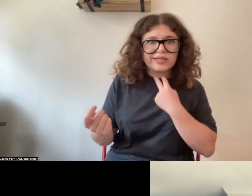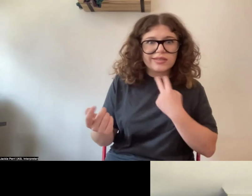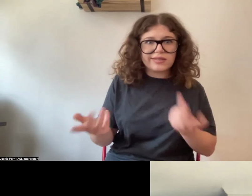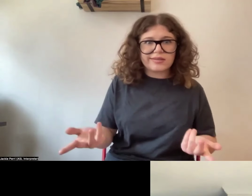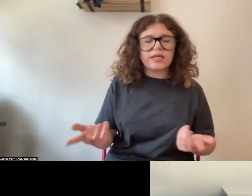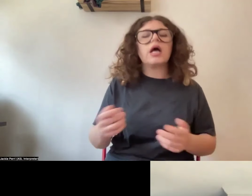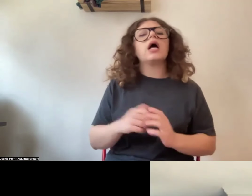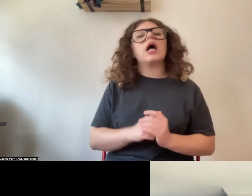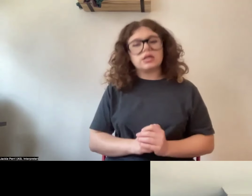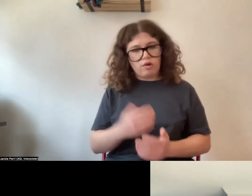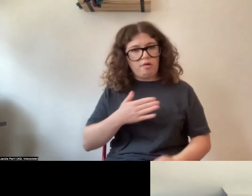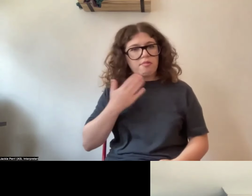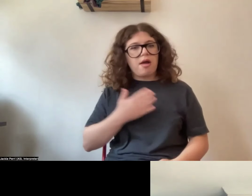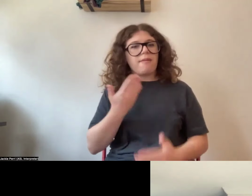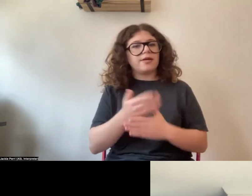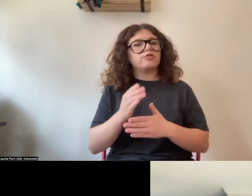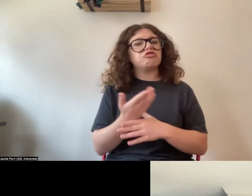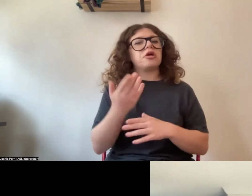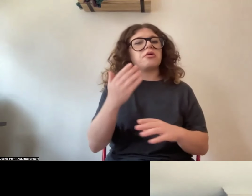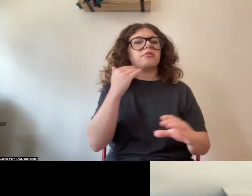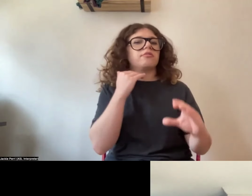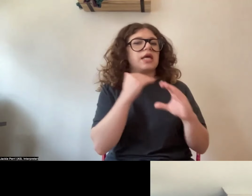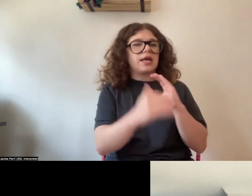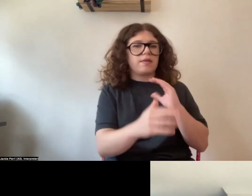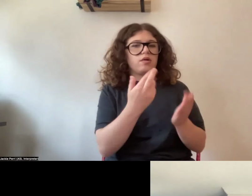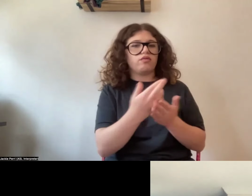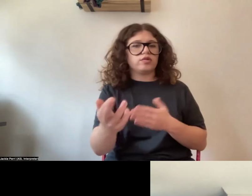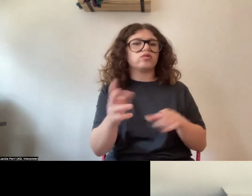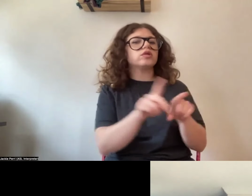some resources in the email as well.